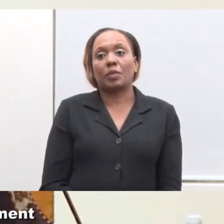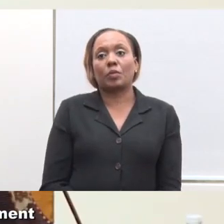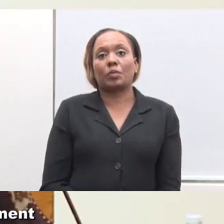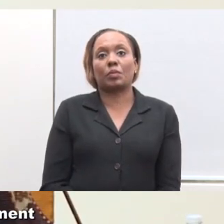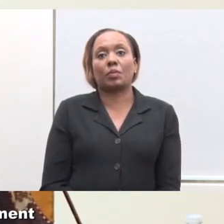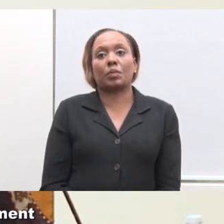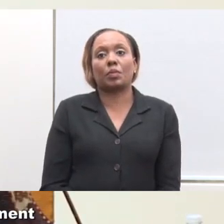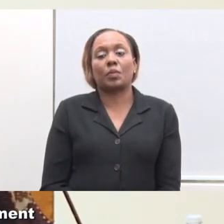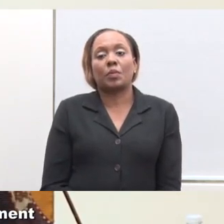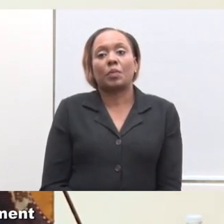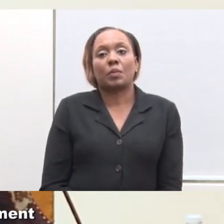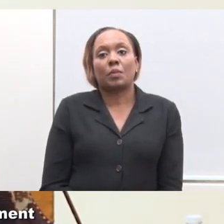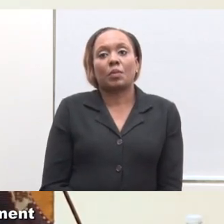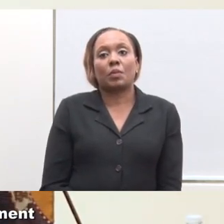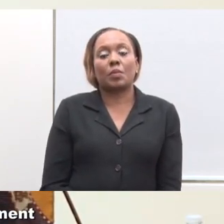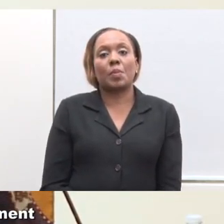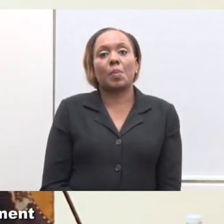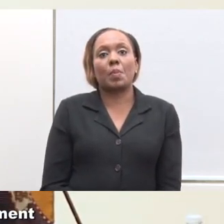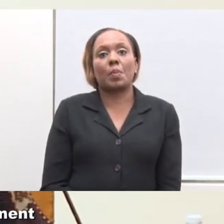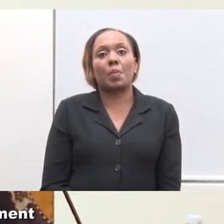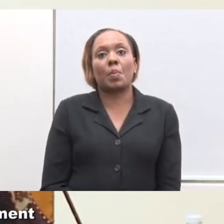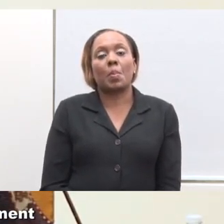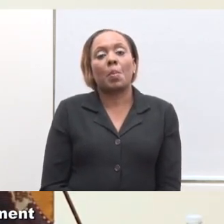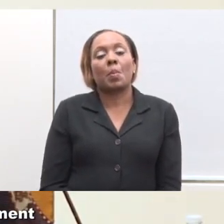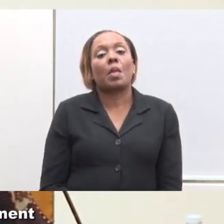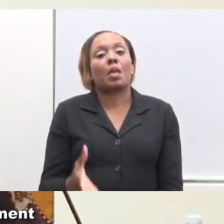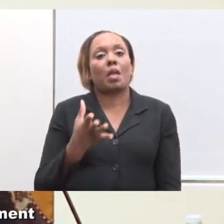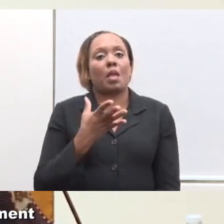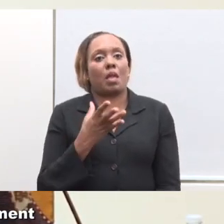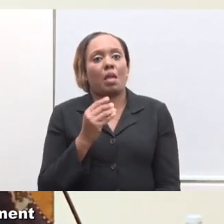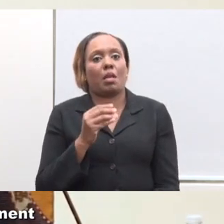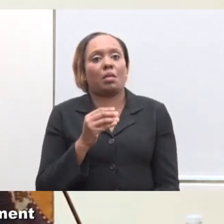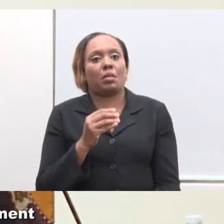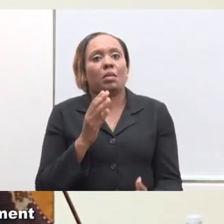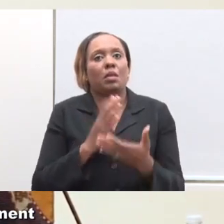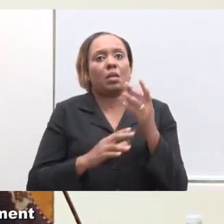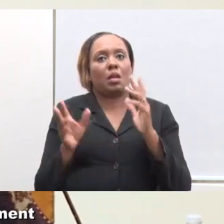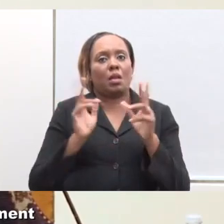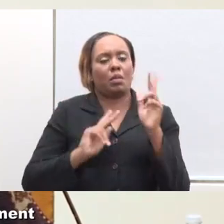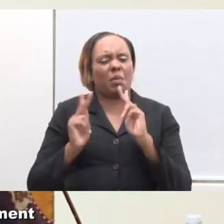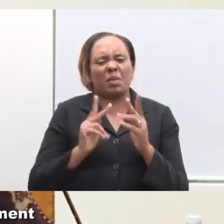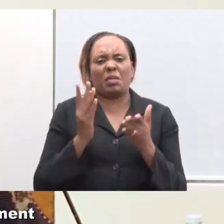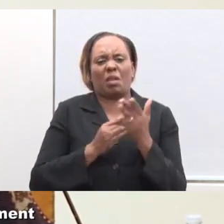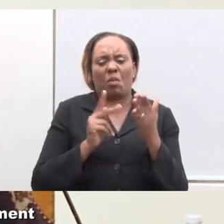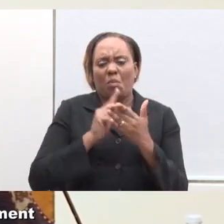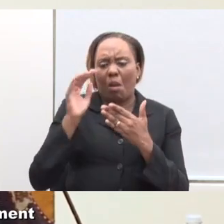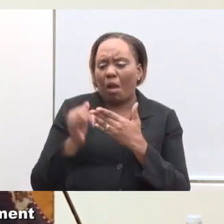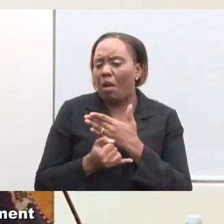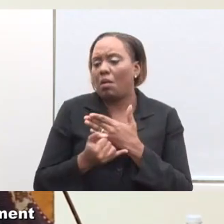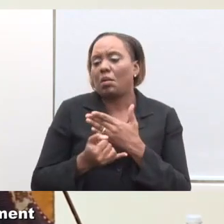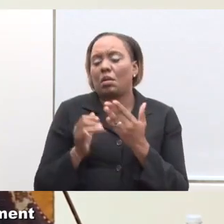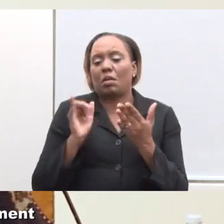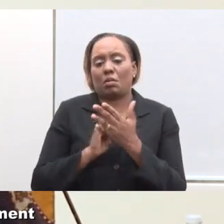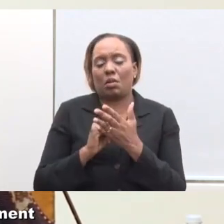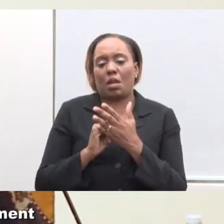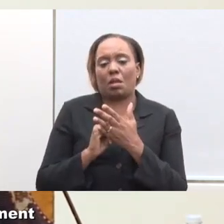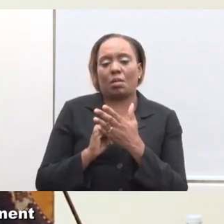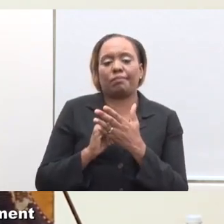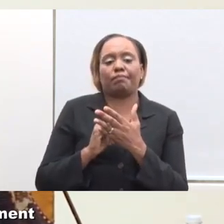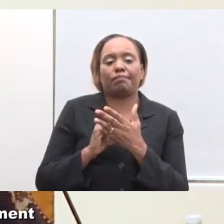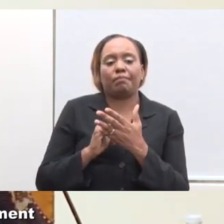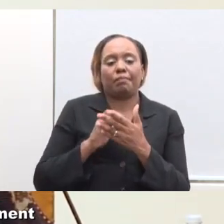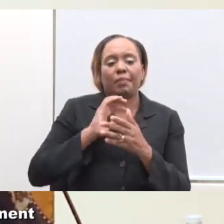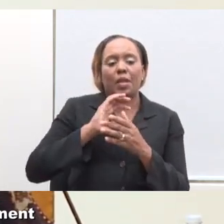is that they start their spending early. As a result, there are a number of projects in the pipeline, as the country already